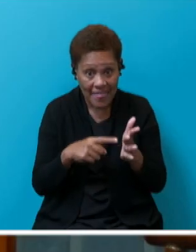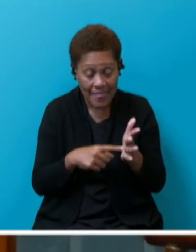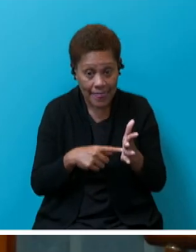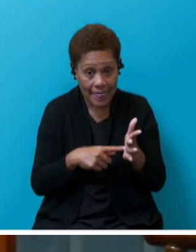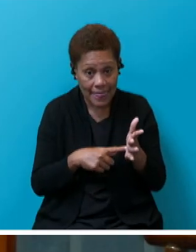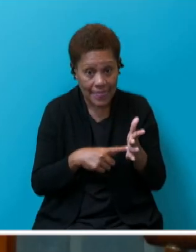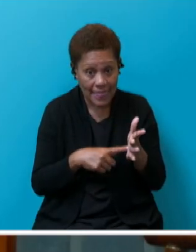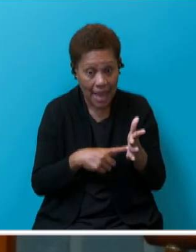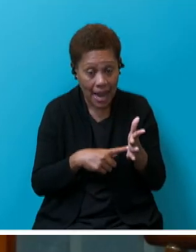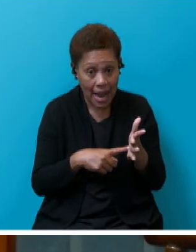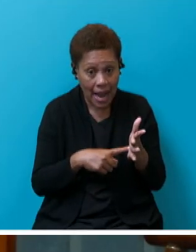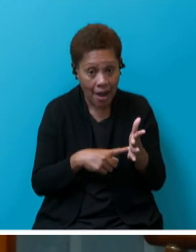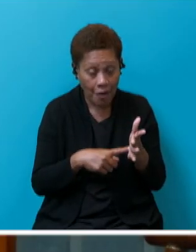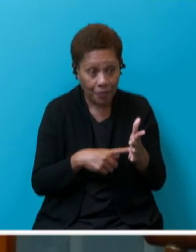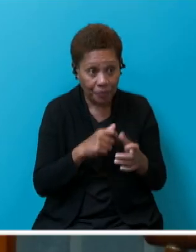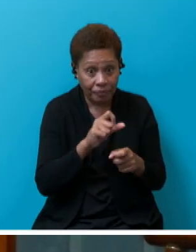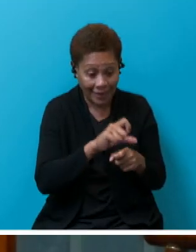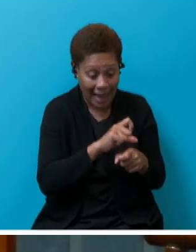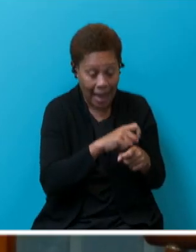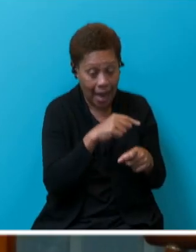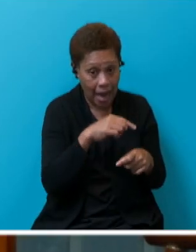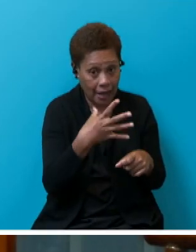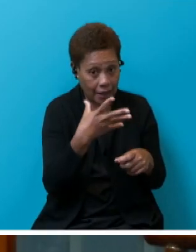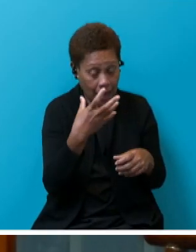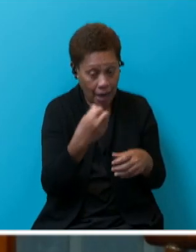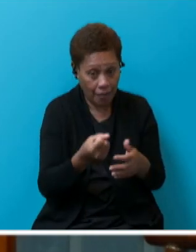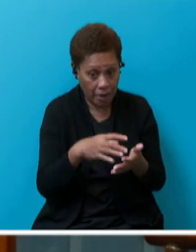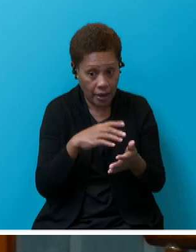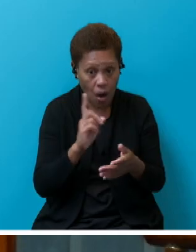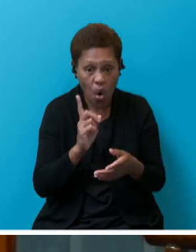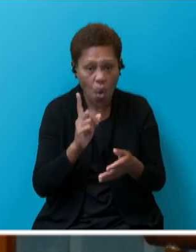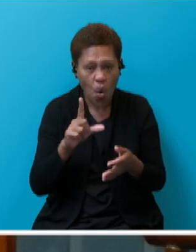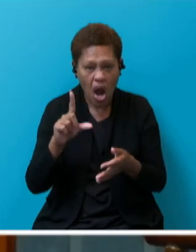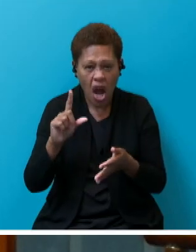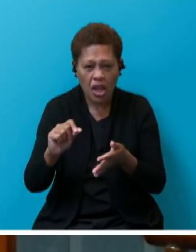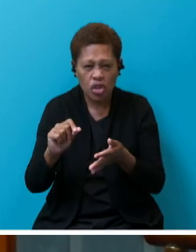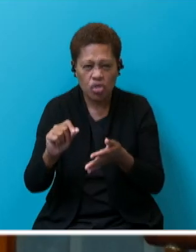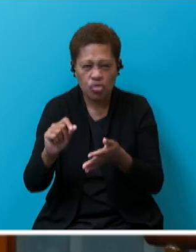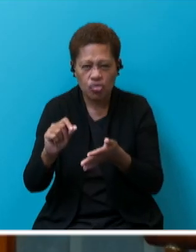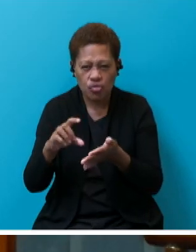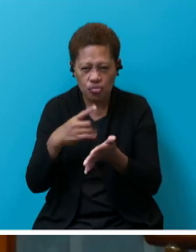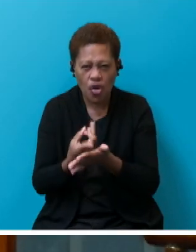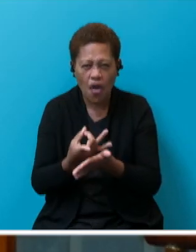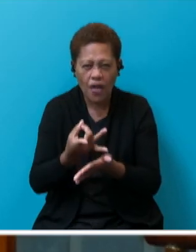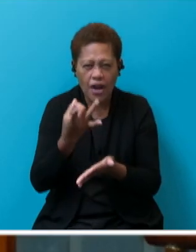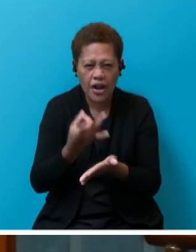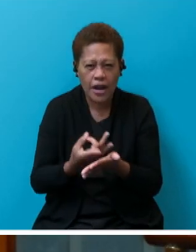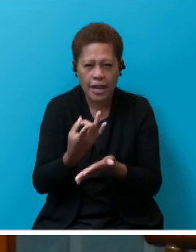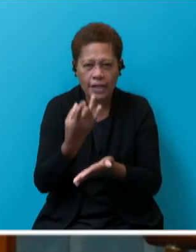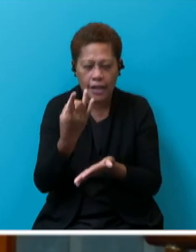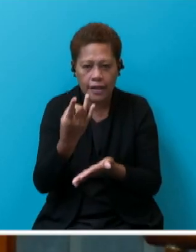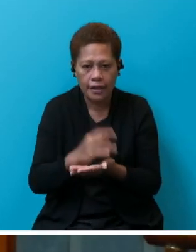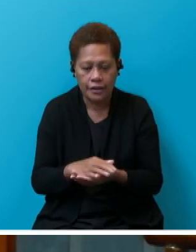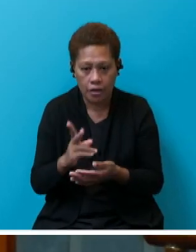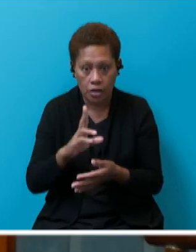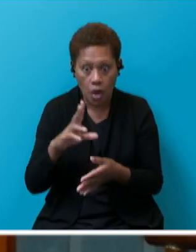the expansion of their business. This shows how resource owners' business can use the mechanism to increase capital,